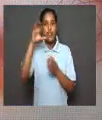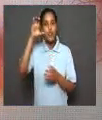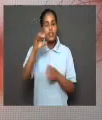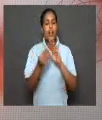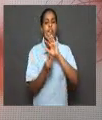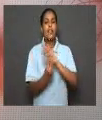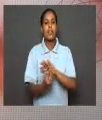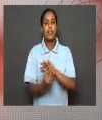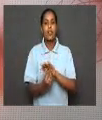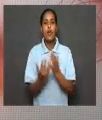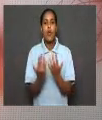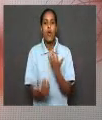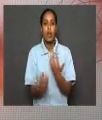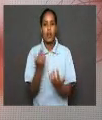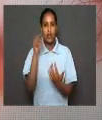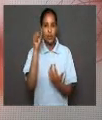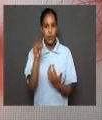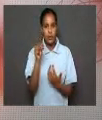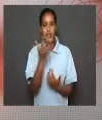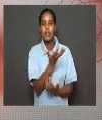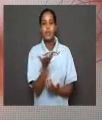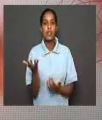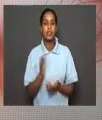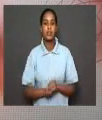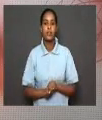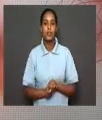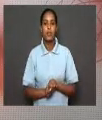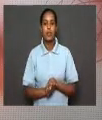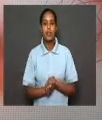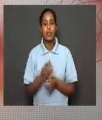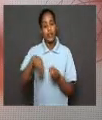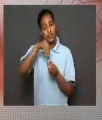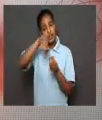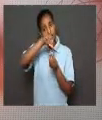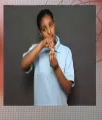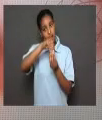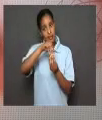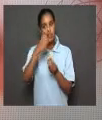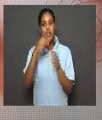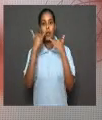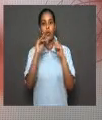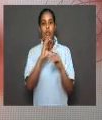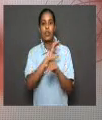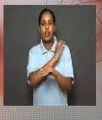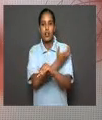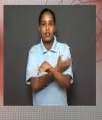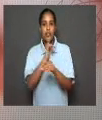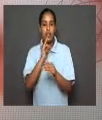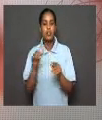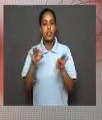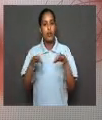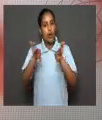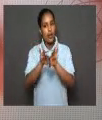forces affect the boiling point of substances by increasing the amount of energy that